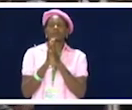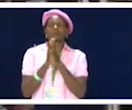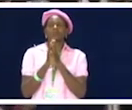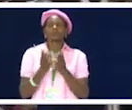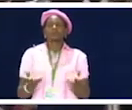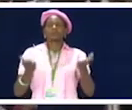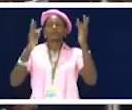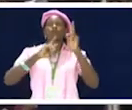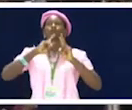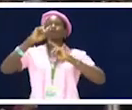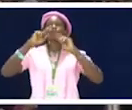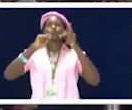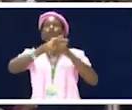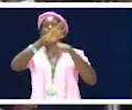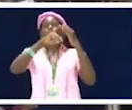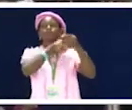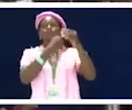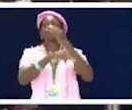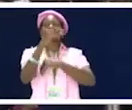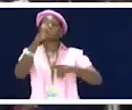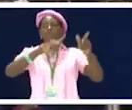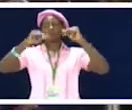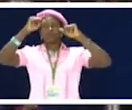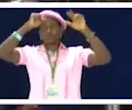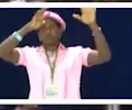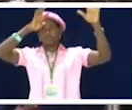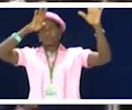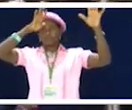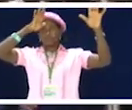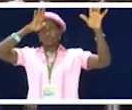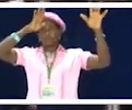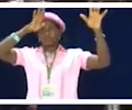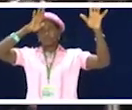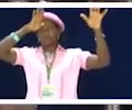Lift your voice to the Almighty God and say, Father,